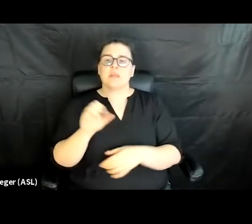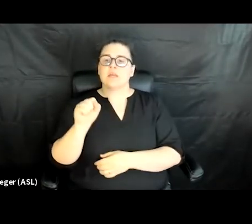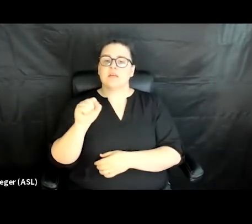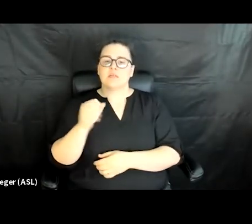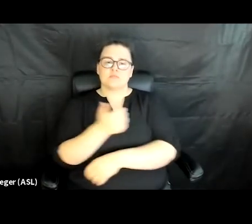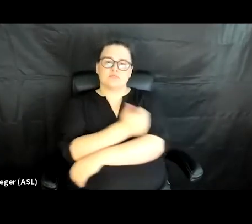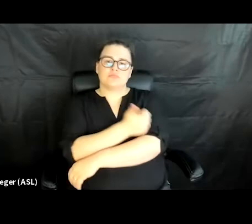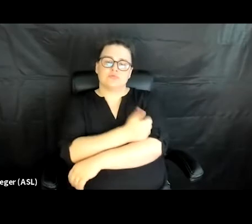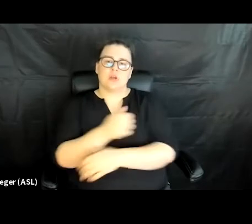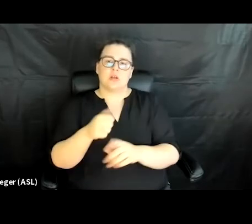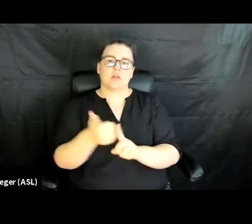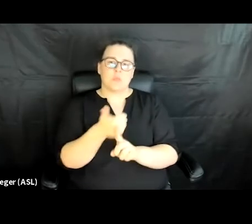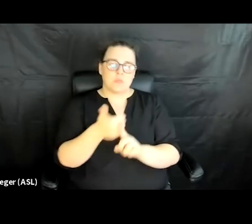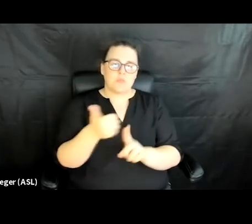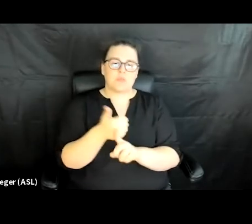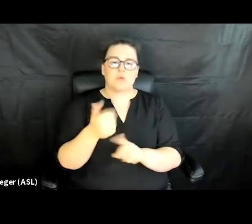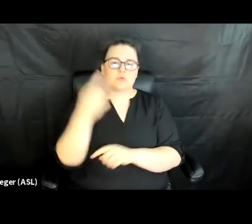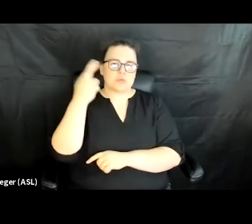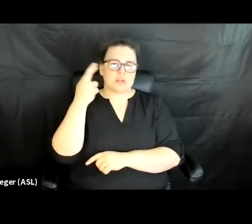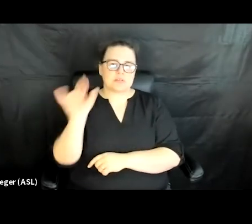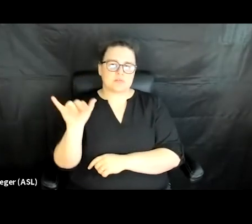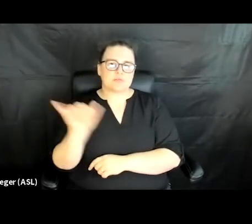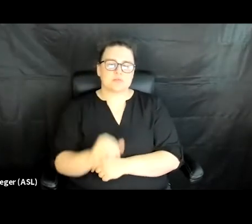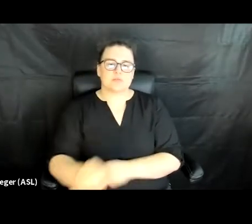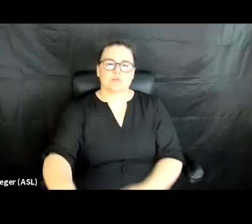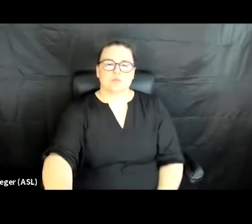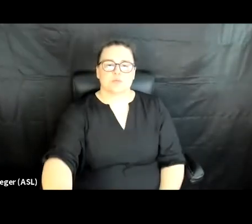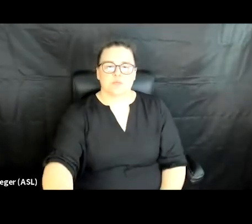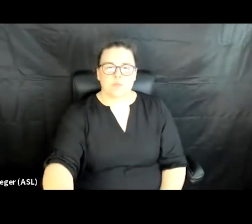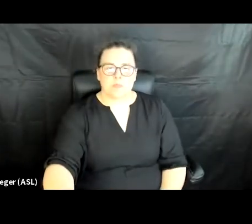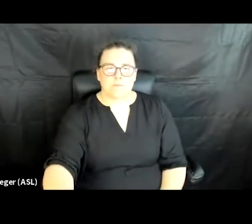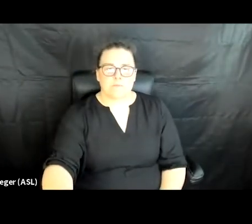data that there's just unprecedented need at this moment. Next slide.